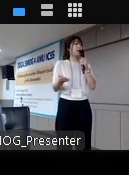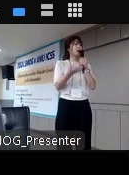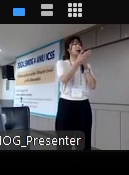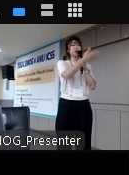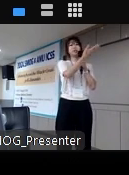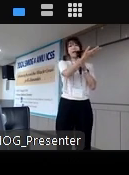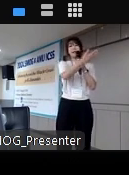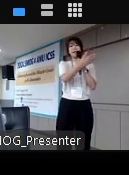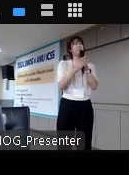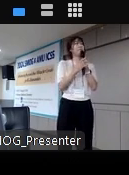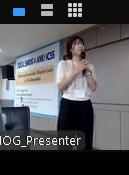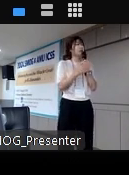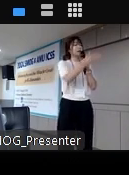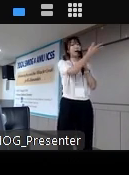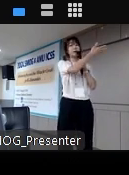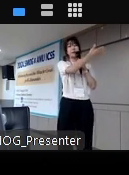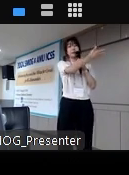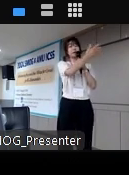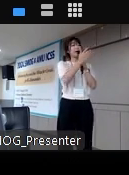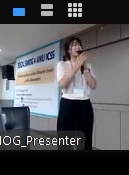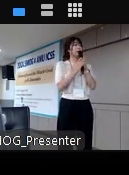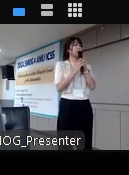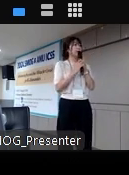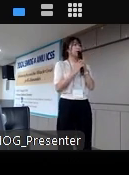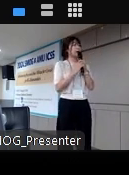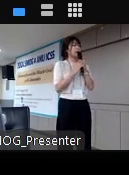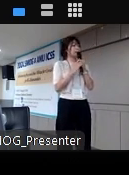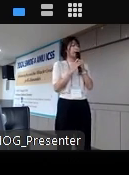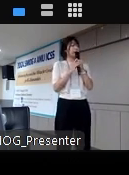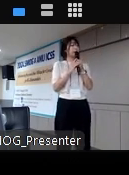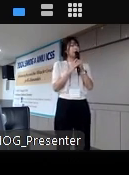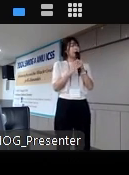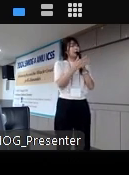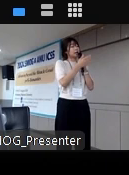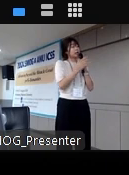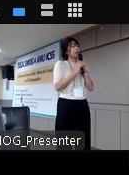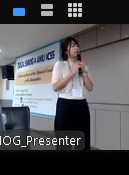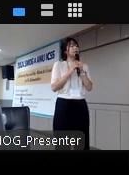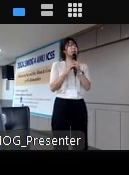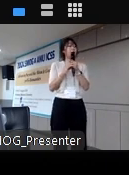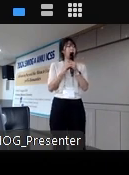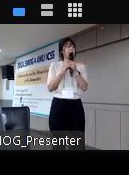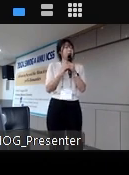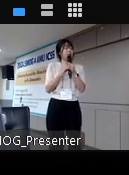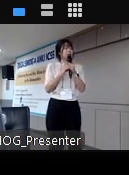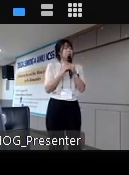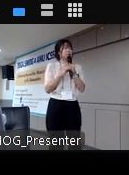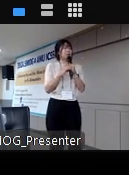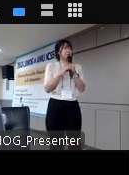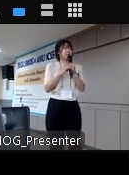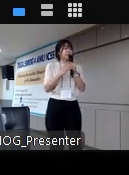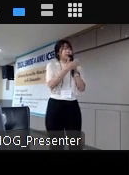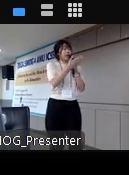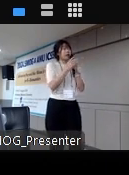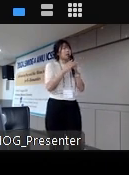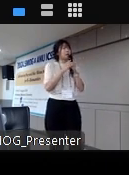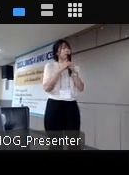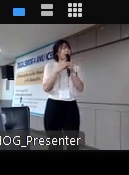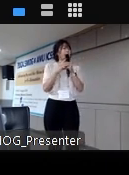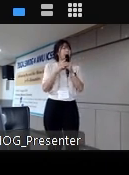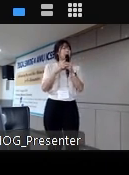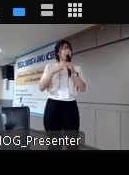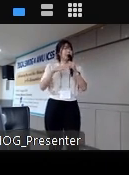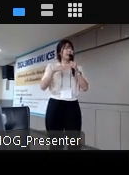ambiguity on who's dancing. So that was the first factor we manipulated. The second was narrative. So in 10,